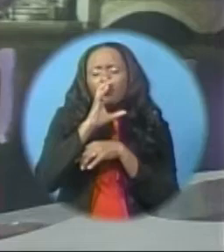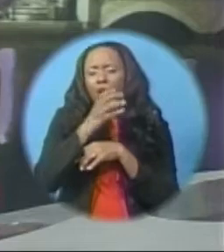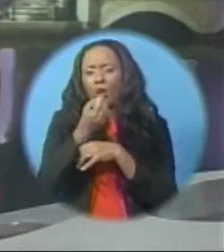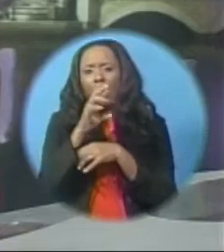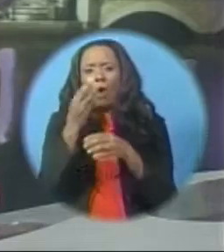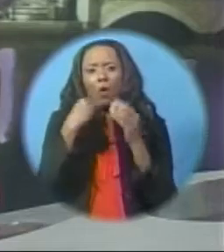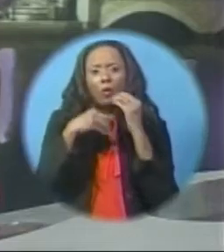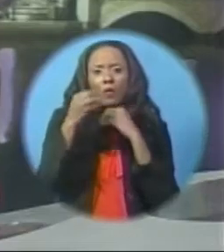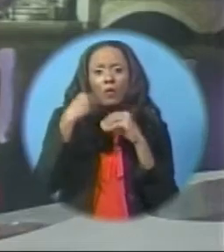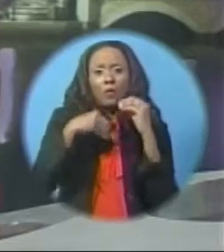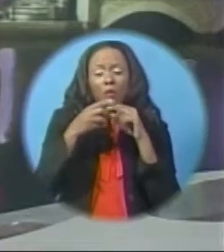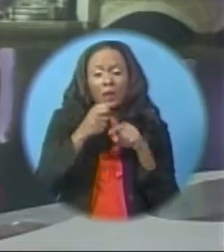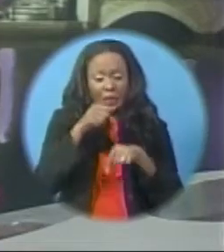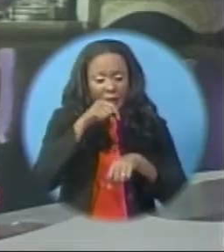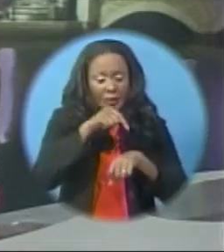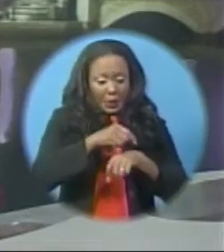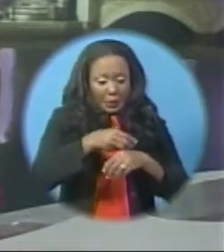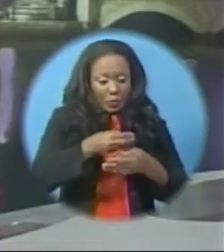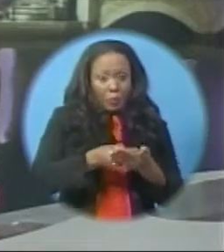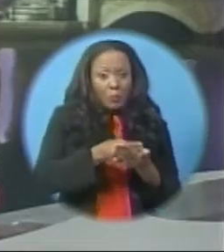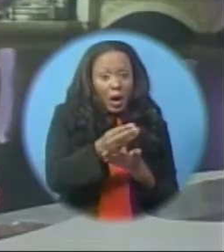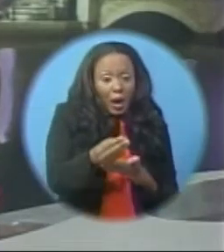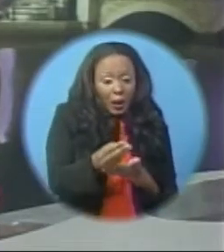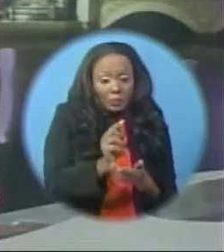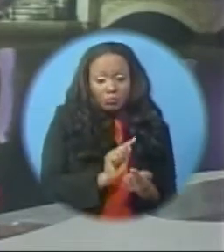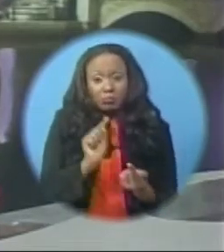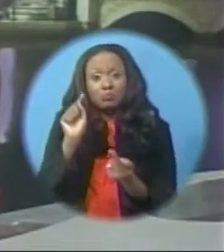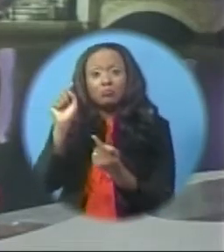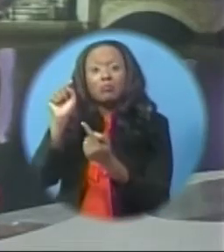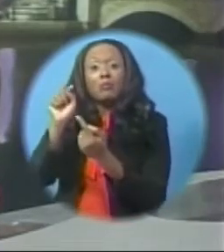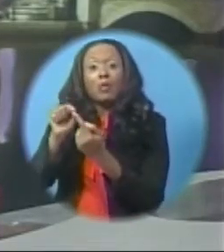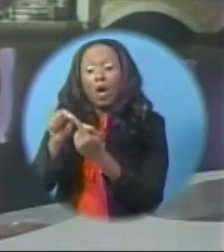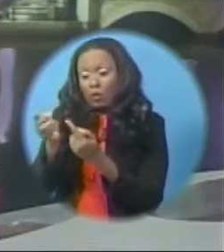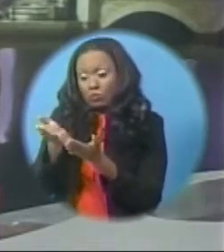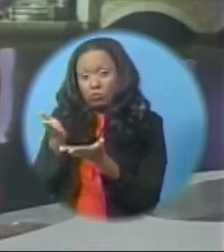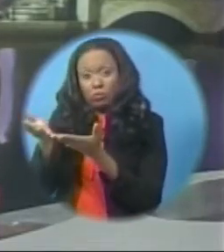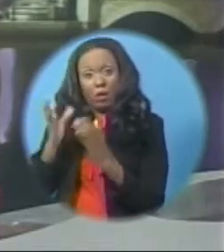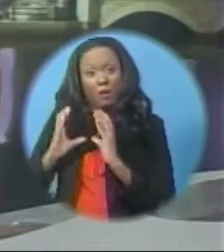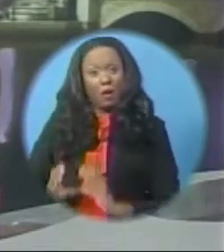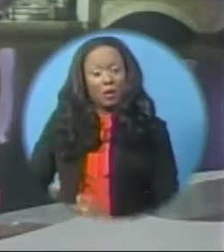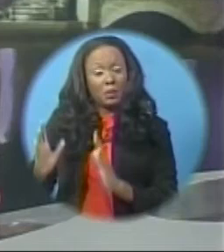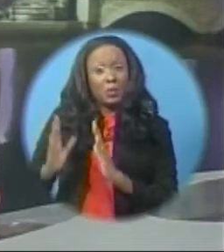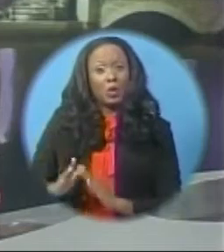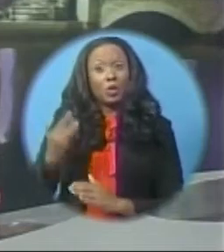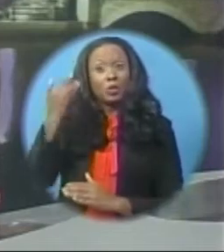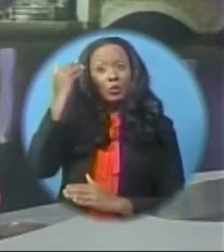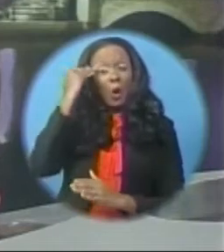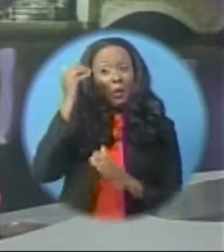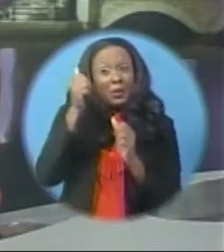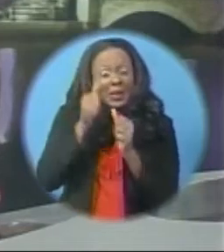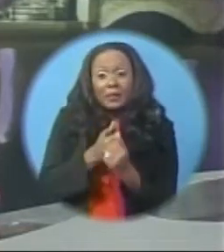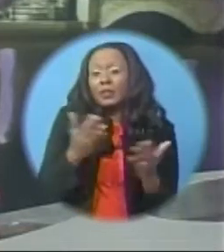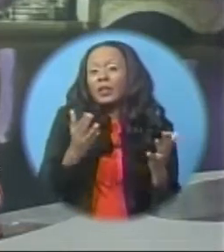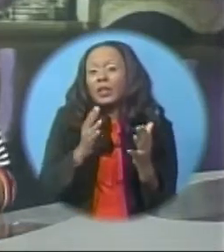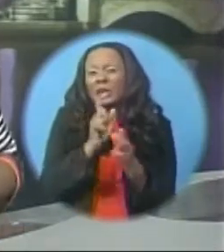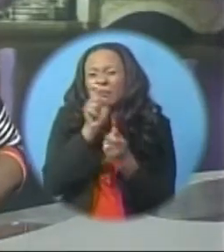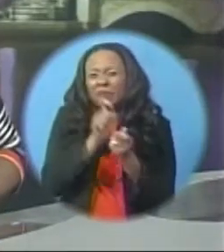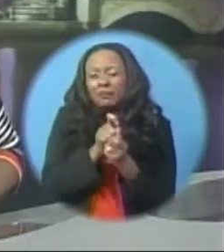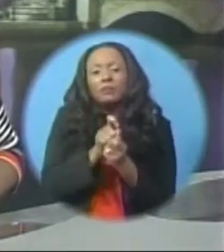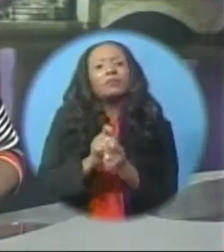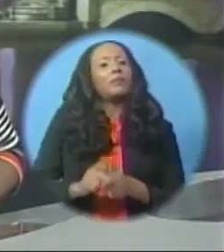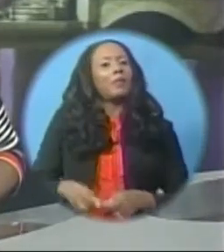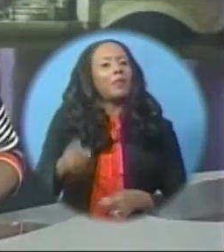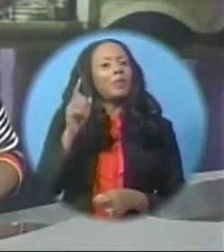beverage from the time of purchase right up until the time they're served to a customer. Well, that's exactly what one